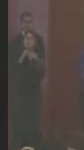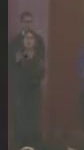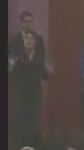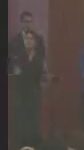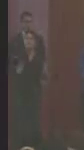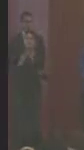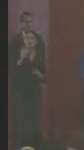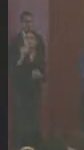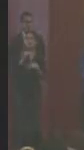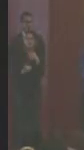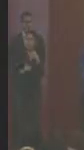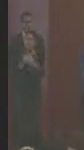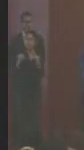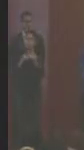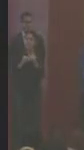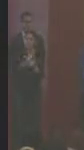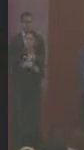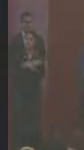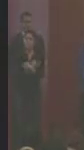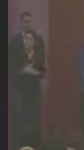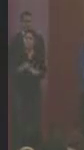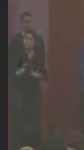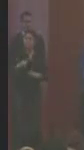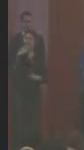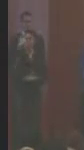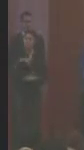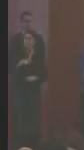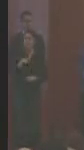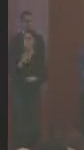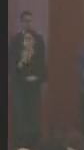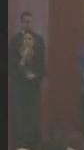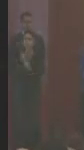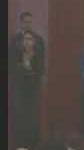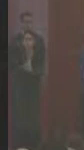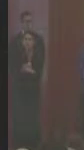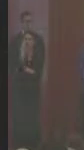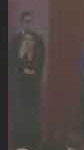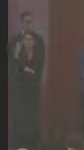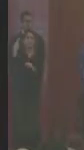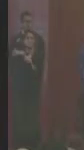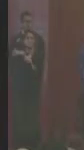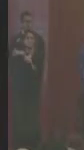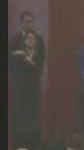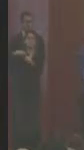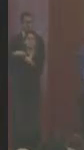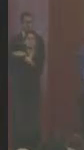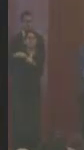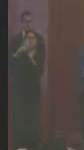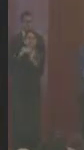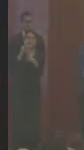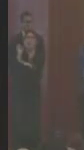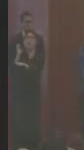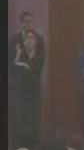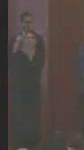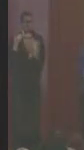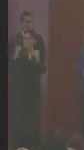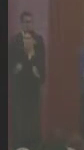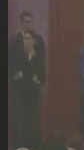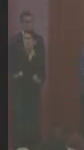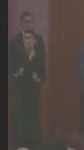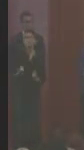of promoting a process of empowerment of our citizens through participation